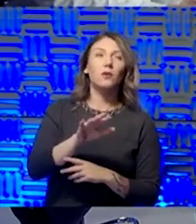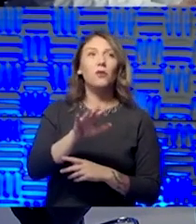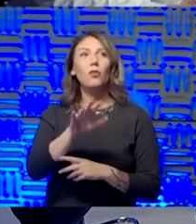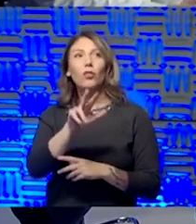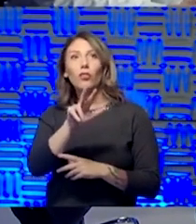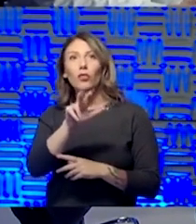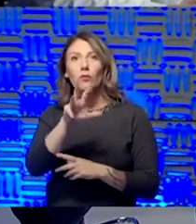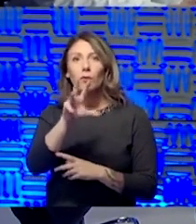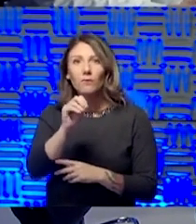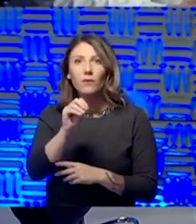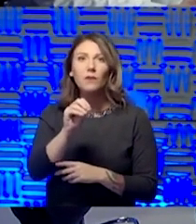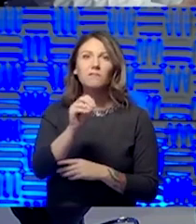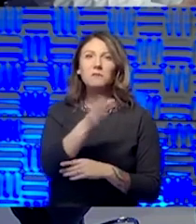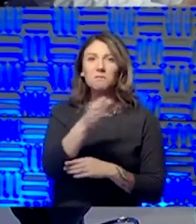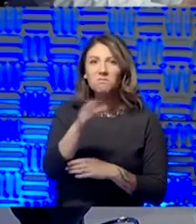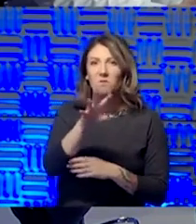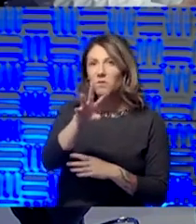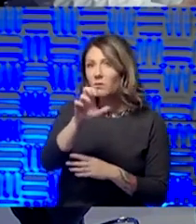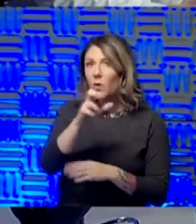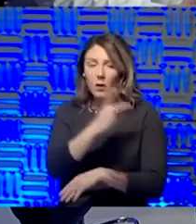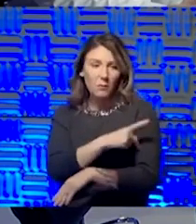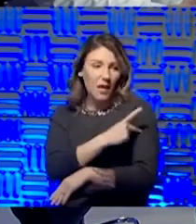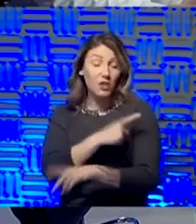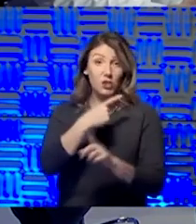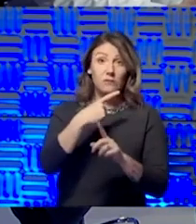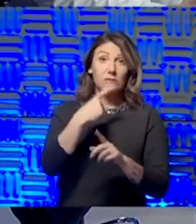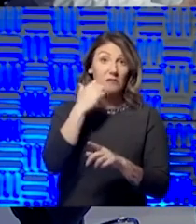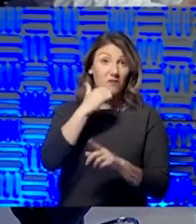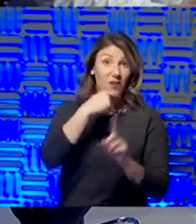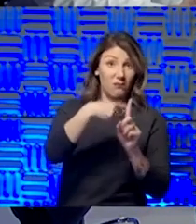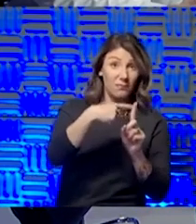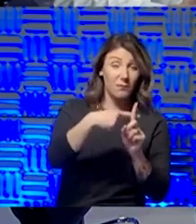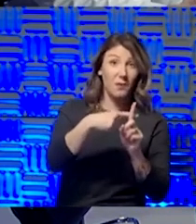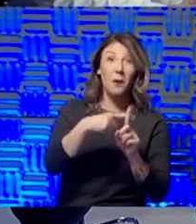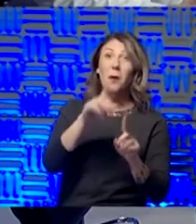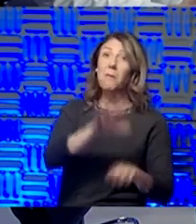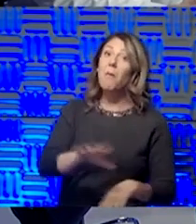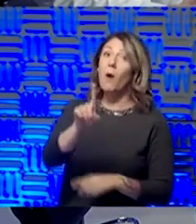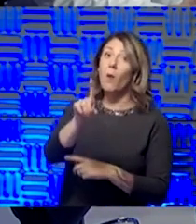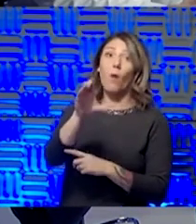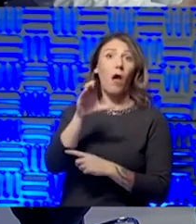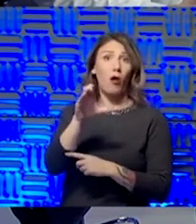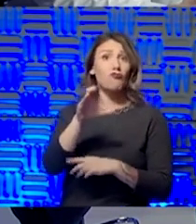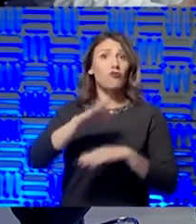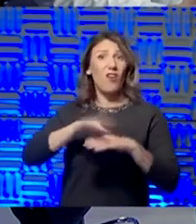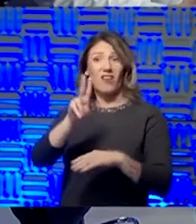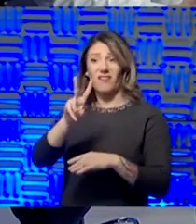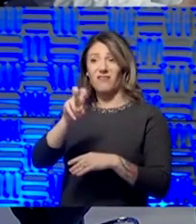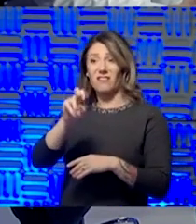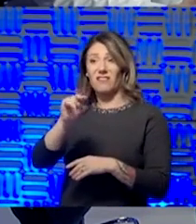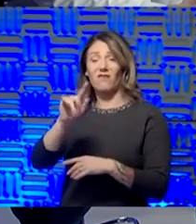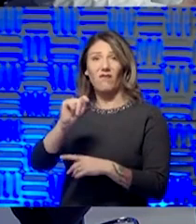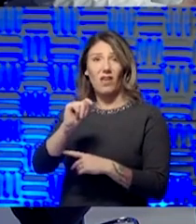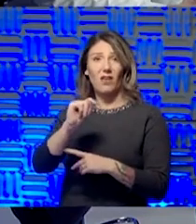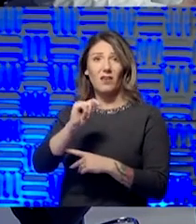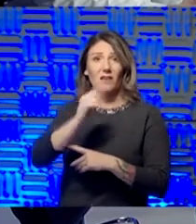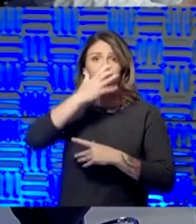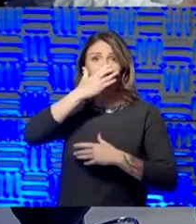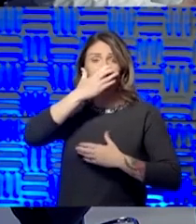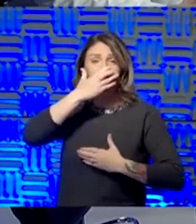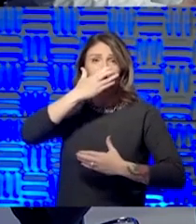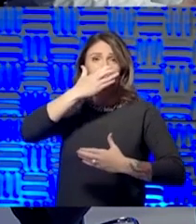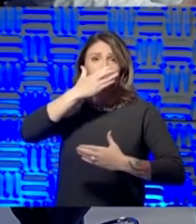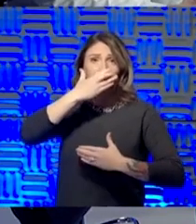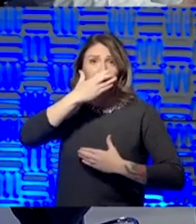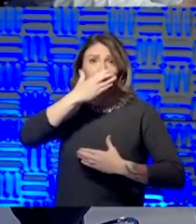350-400 patients a day that were COVID positive, about 100 would be on a ventilator, and only about a half of those would even be in the